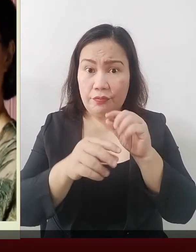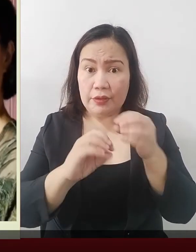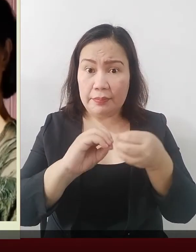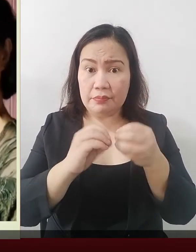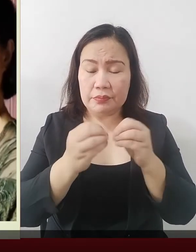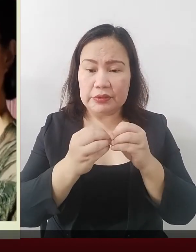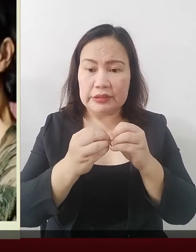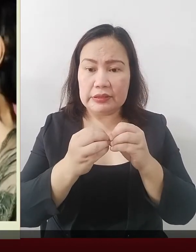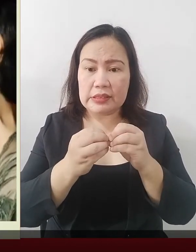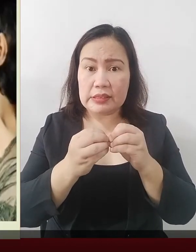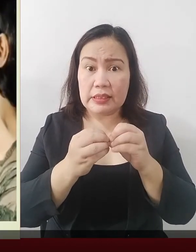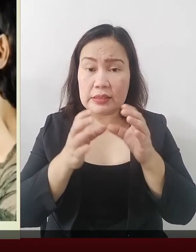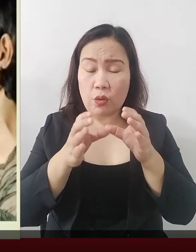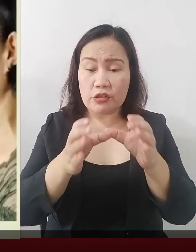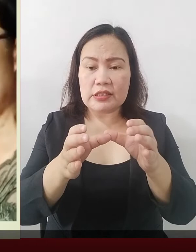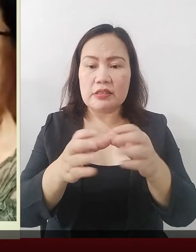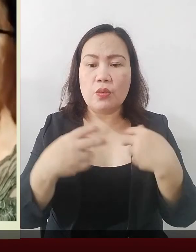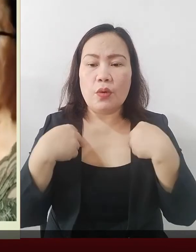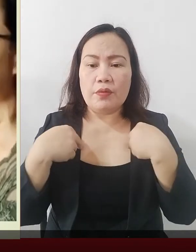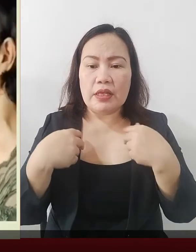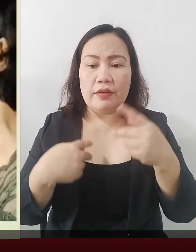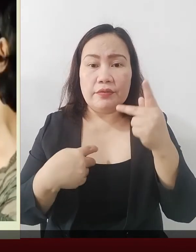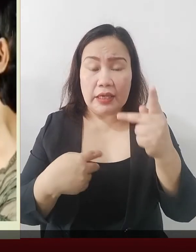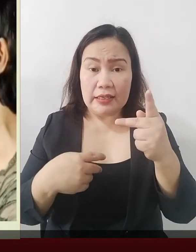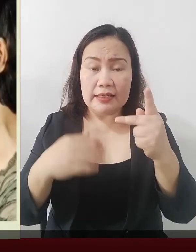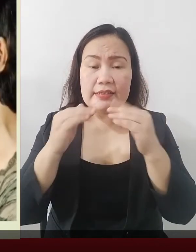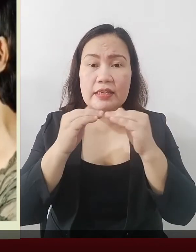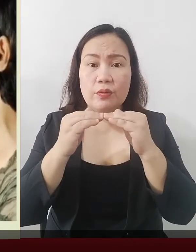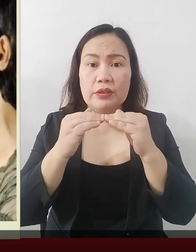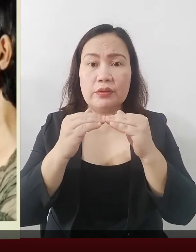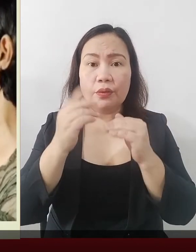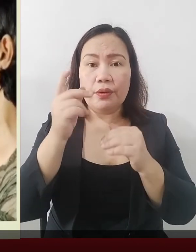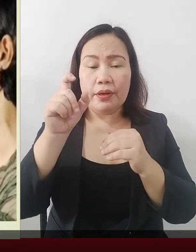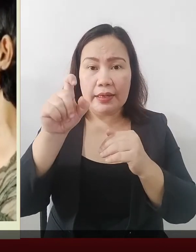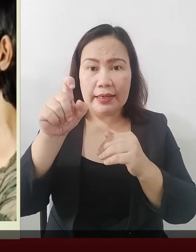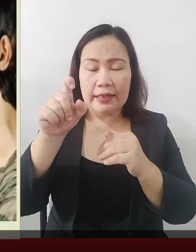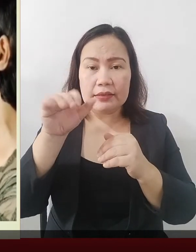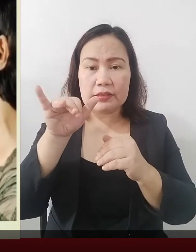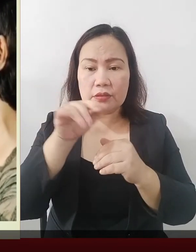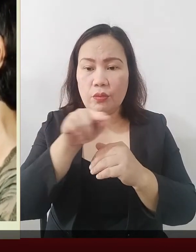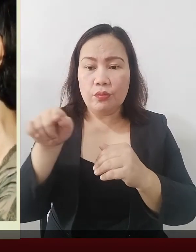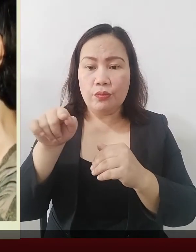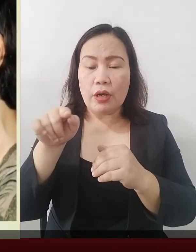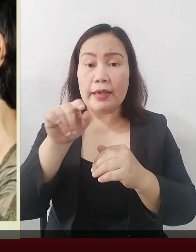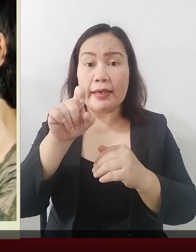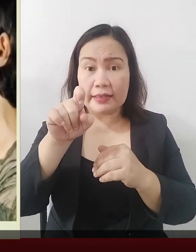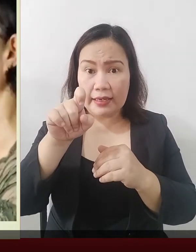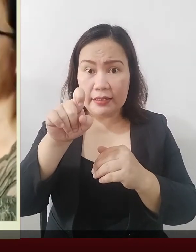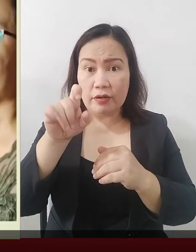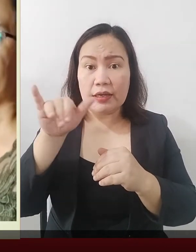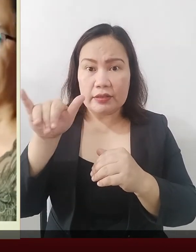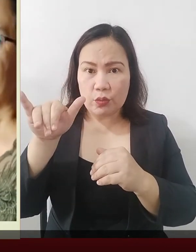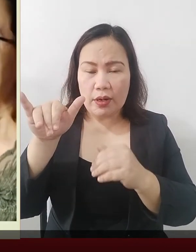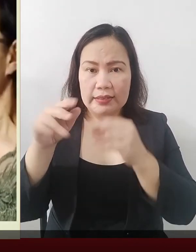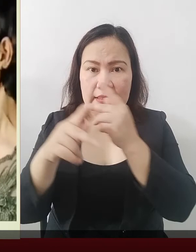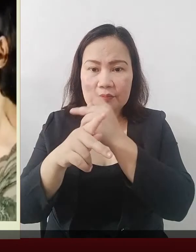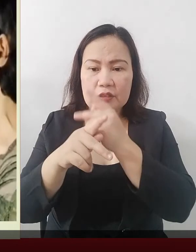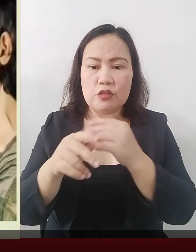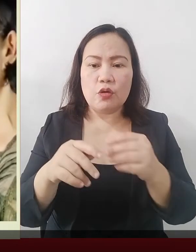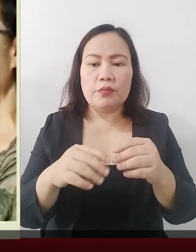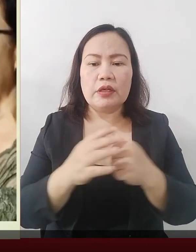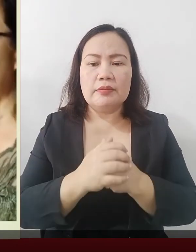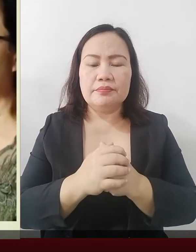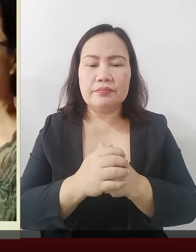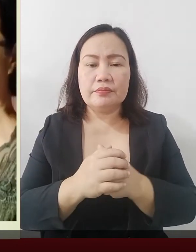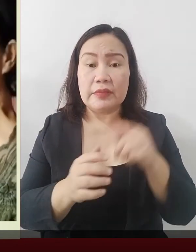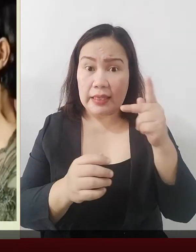of quantities is a constant, so we'll have k is equal to x, y. So that we can